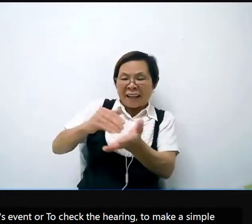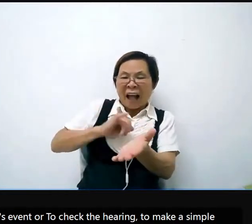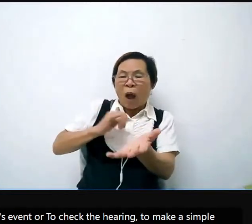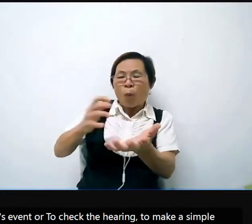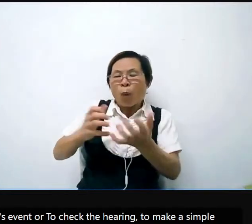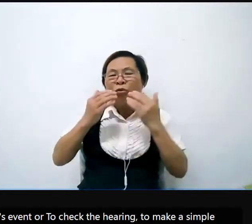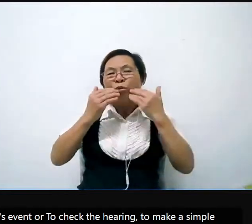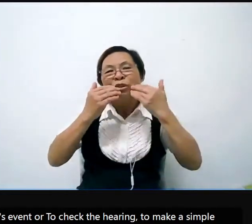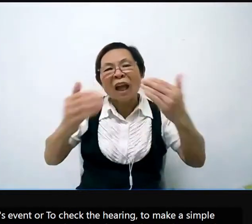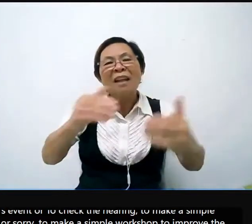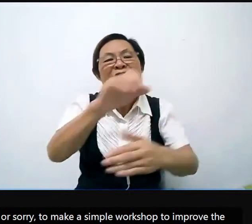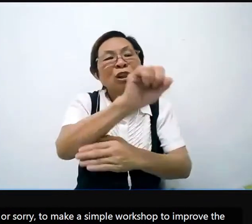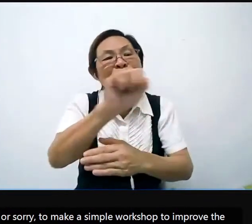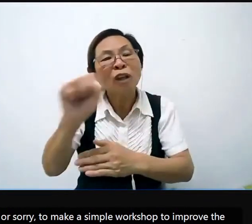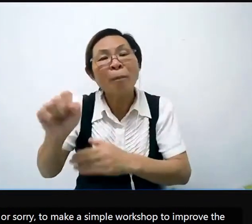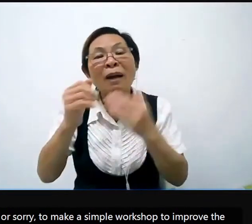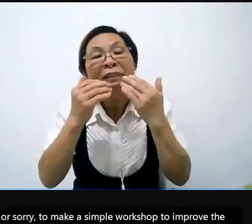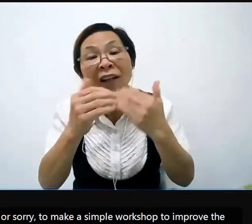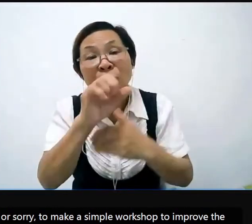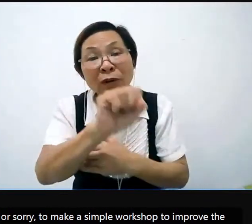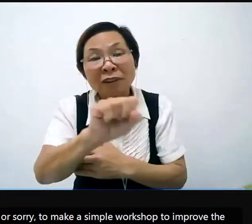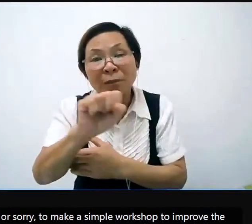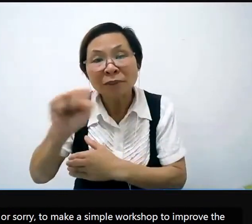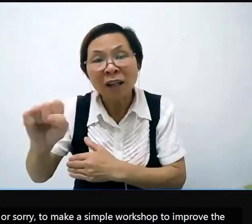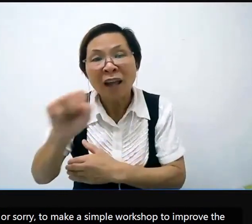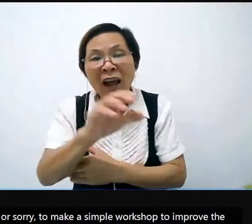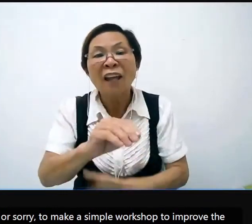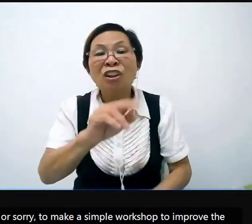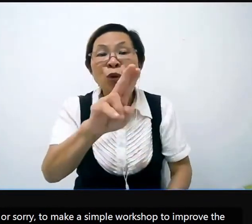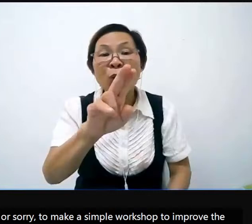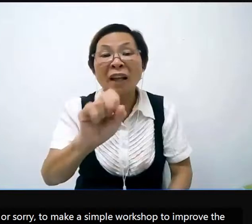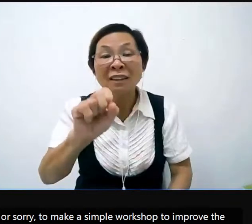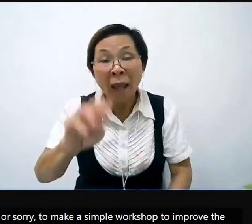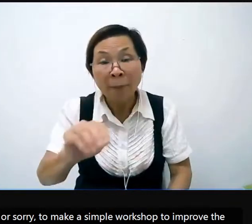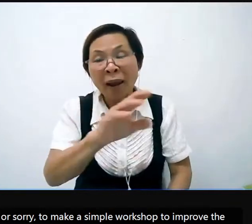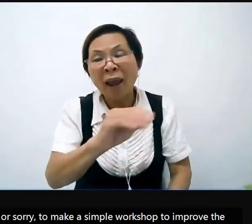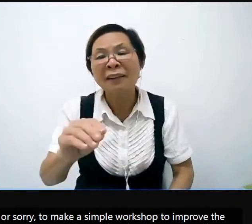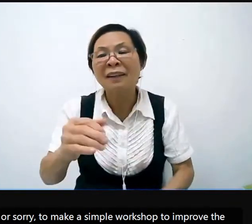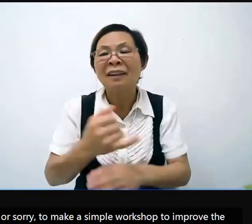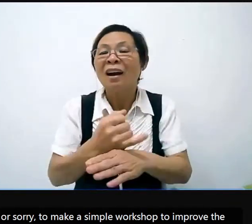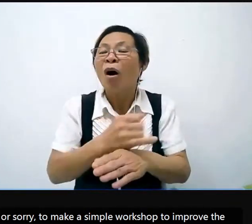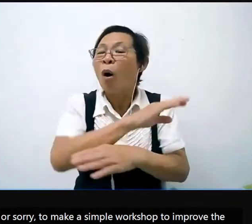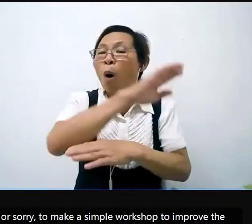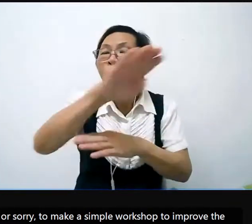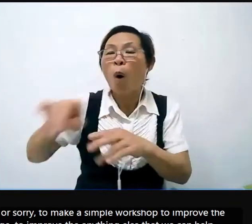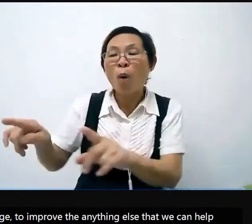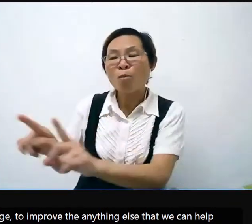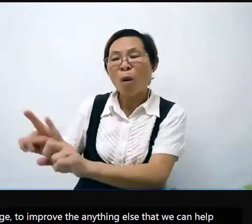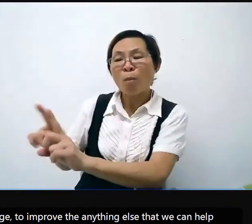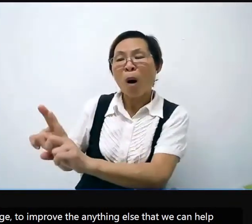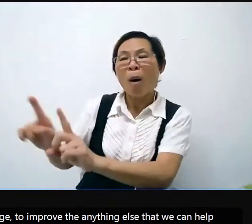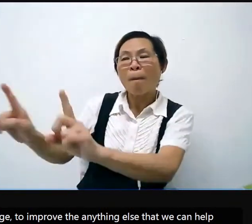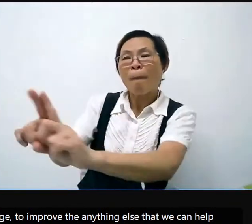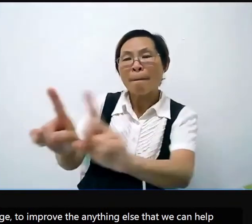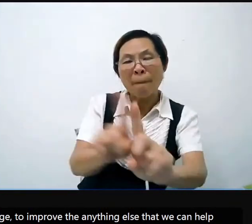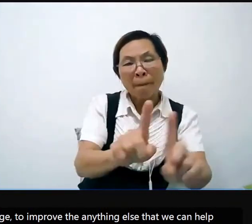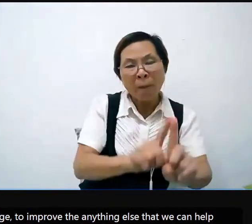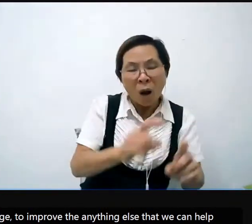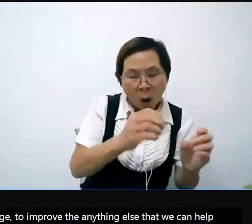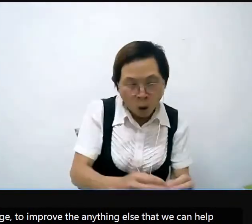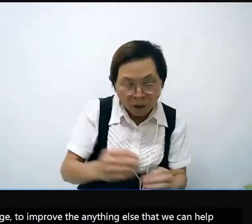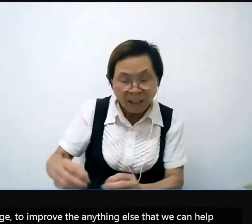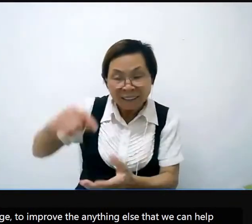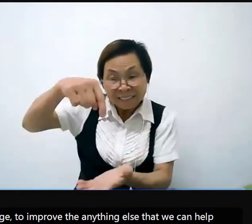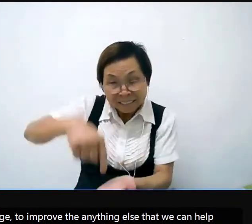thank SEAMEO SEN and USM and also all the industry partners for organizing this